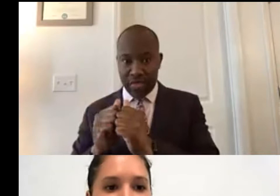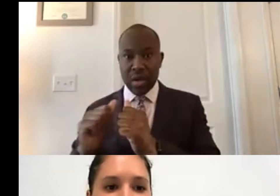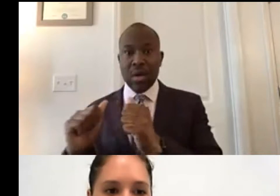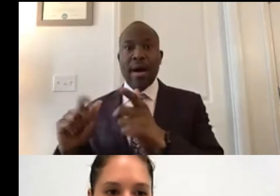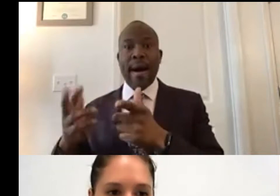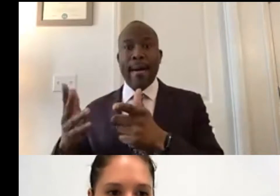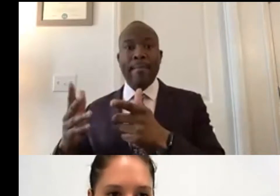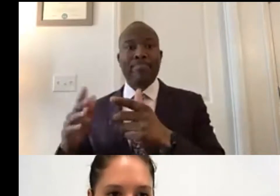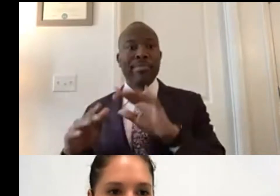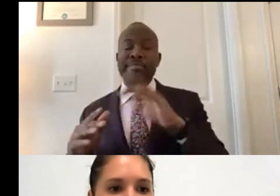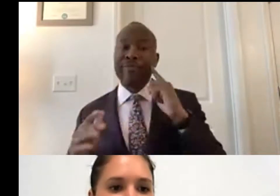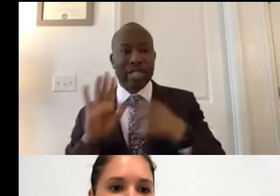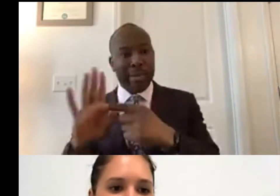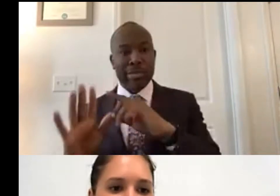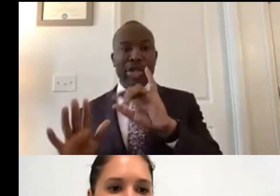work in partnership with